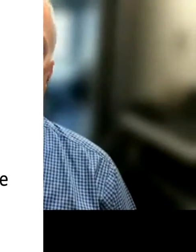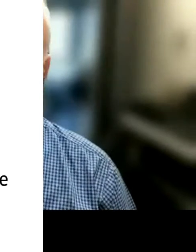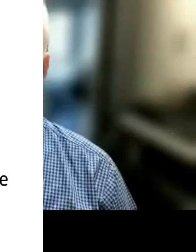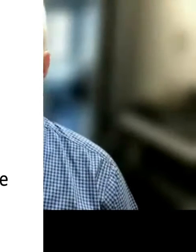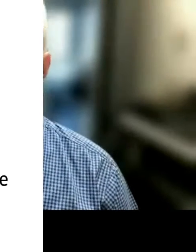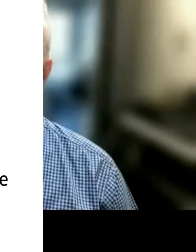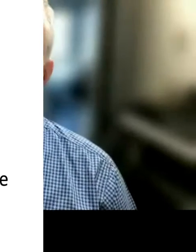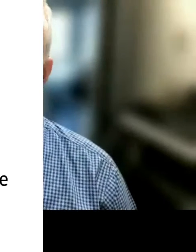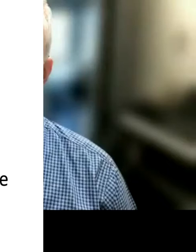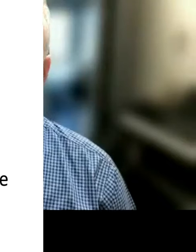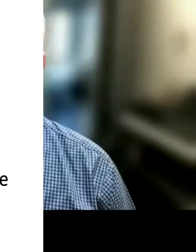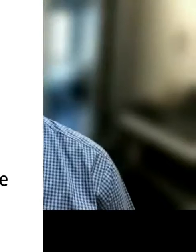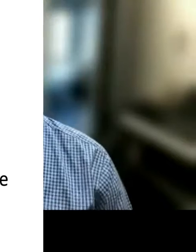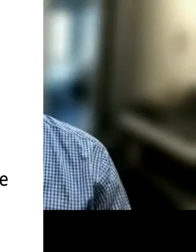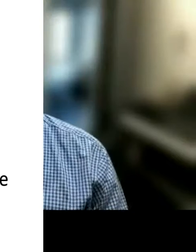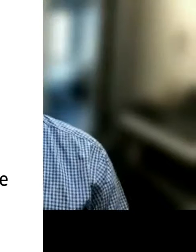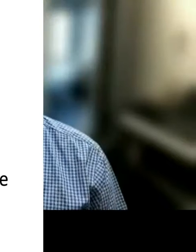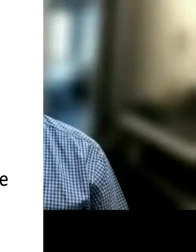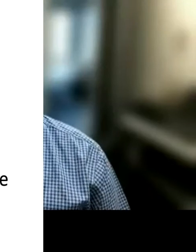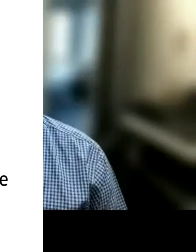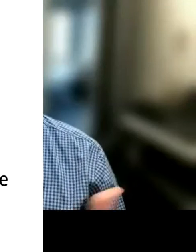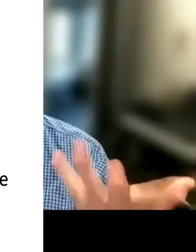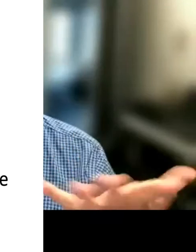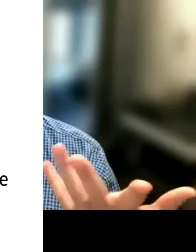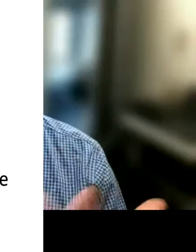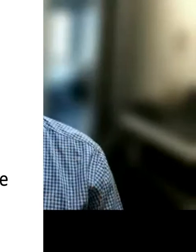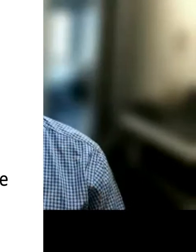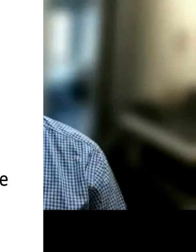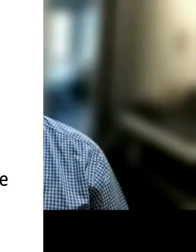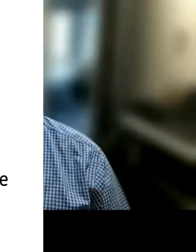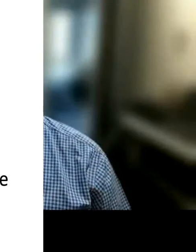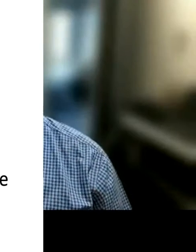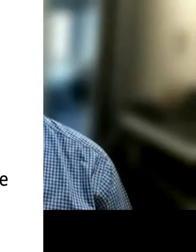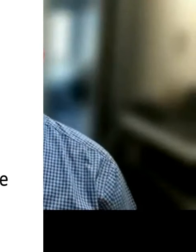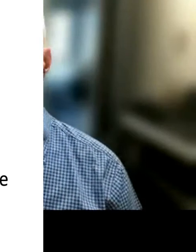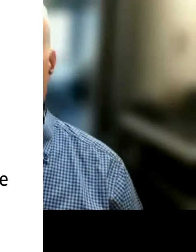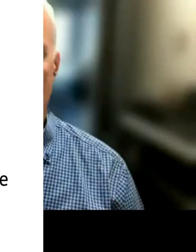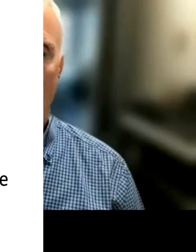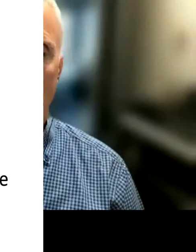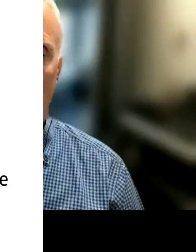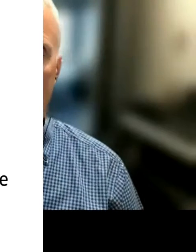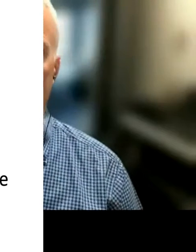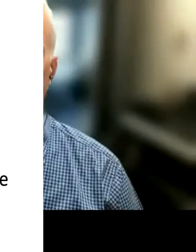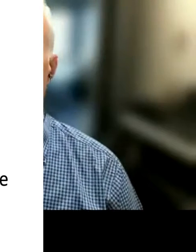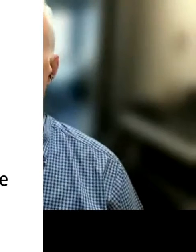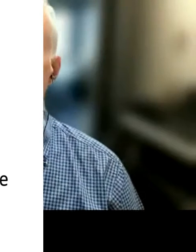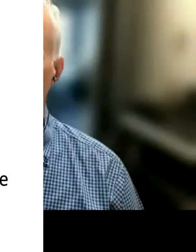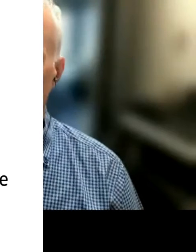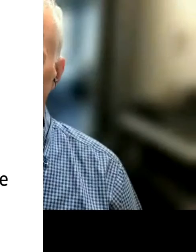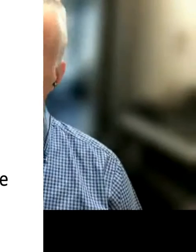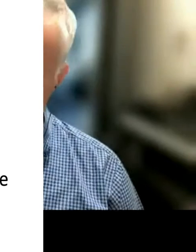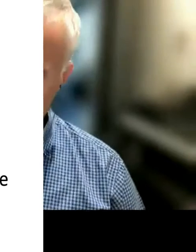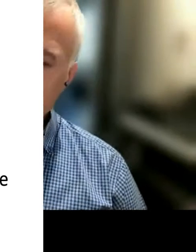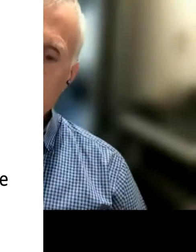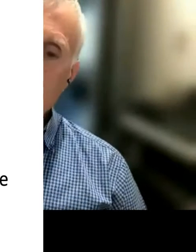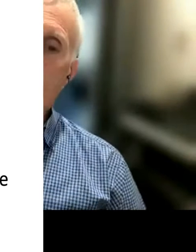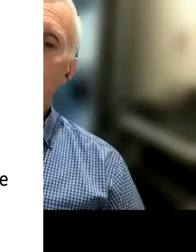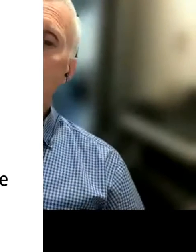give money to people with disabilities so that their households are above some set poverty line. No, inclusive social